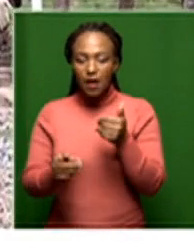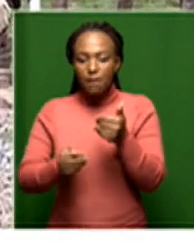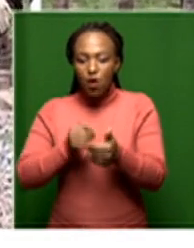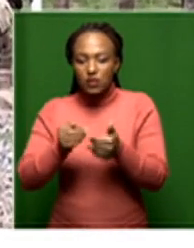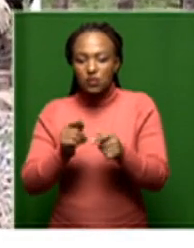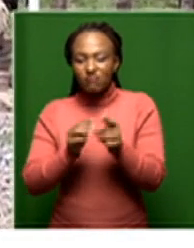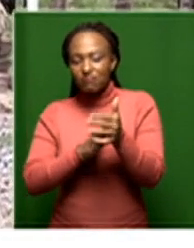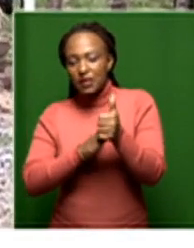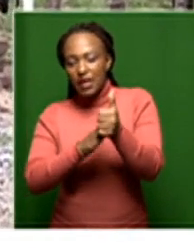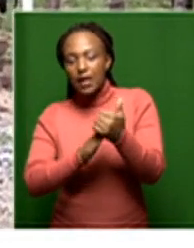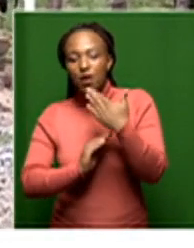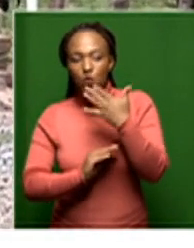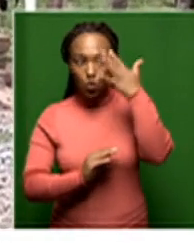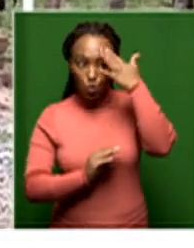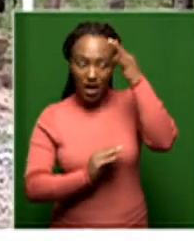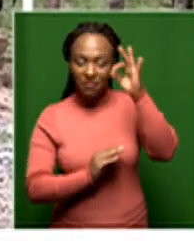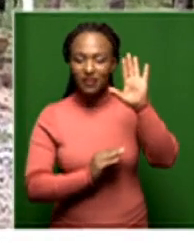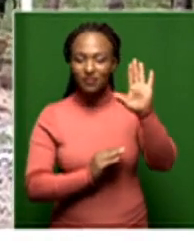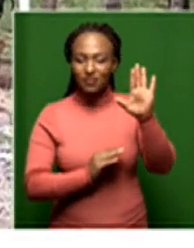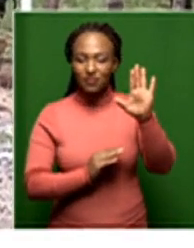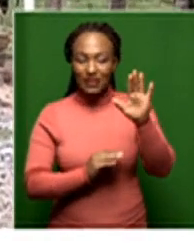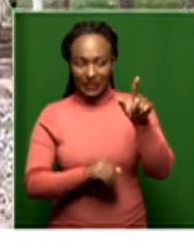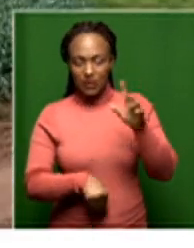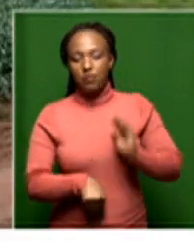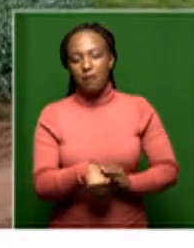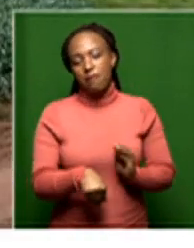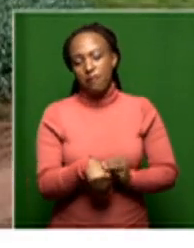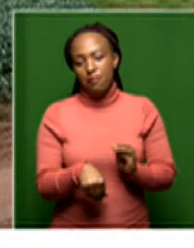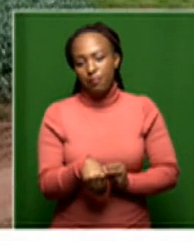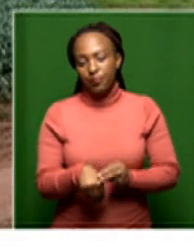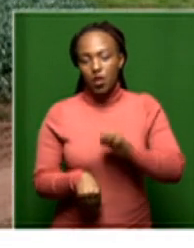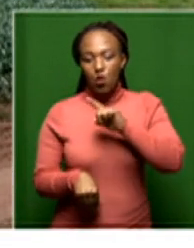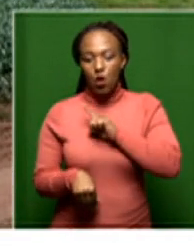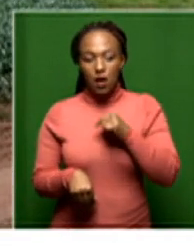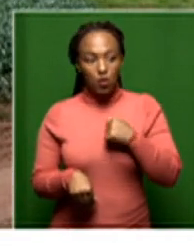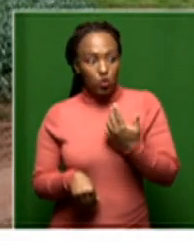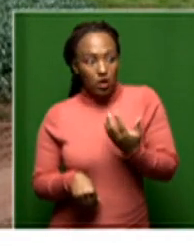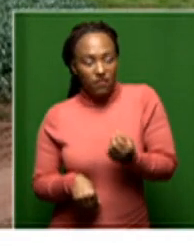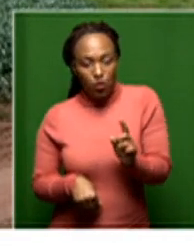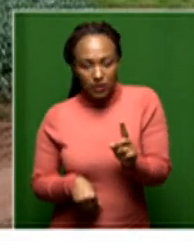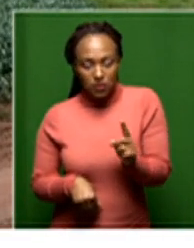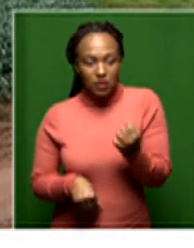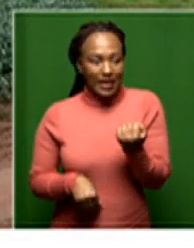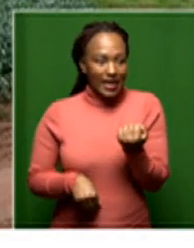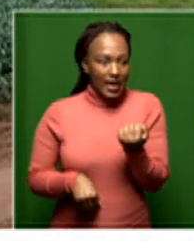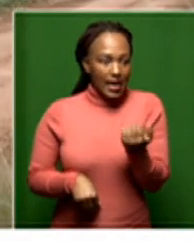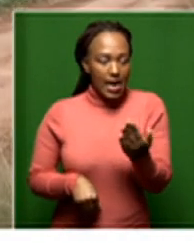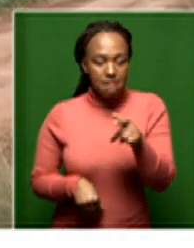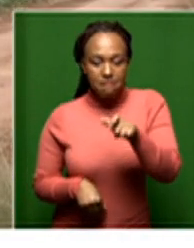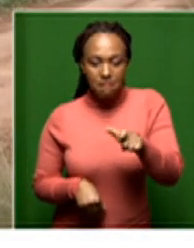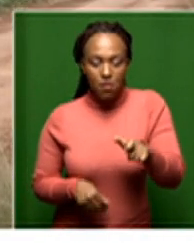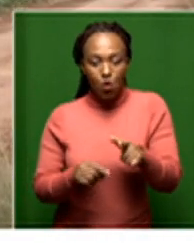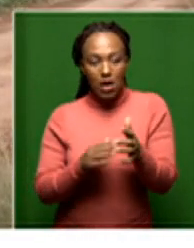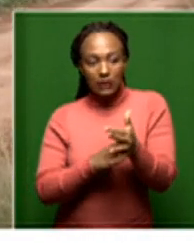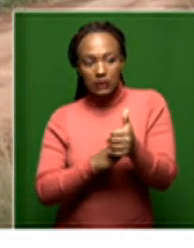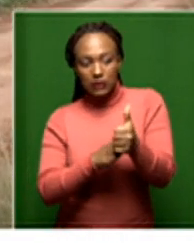largely driven by the state, which is the current problem that we've had. What we do not have is a claimant-driven process. In